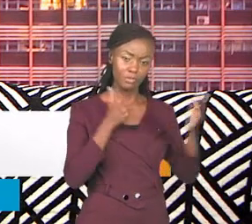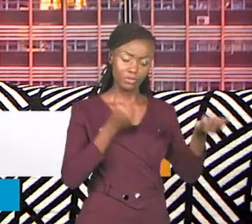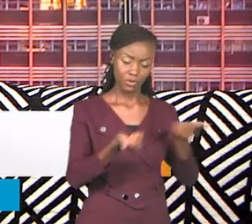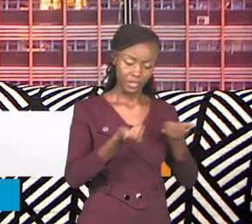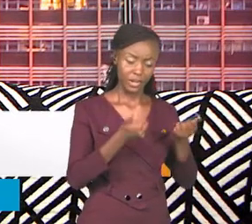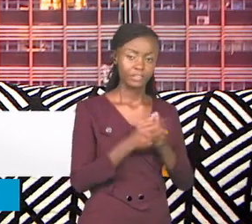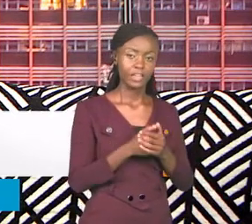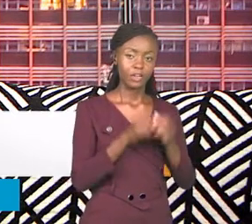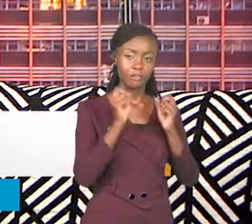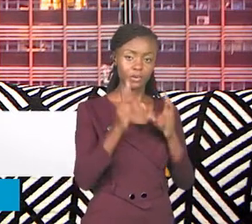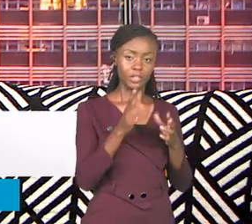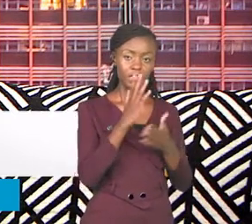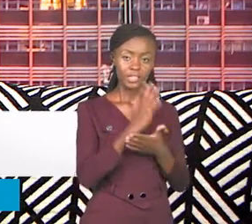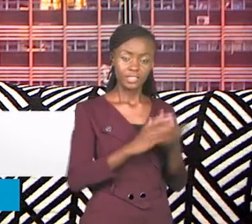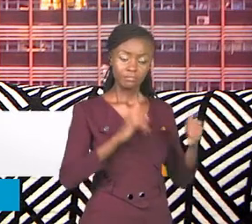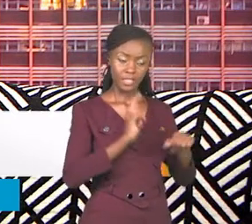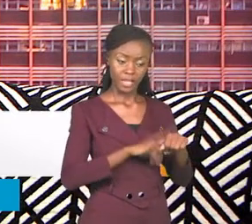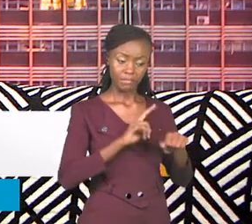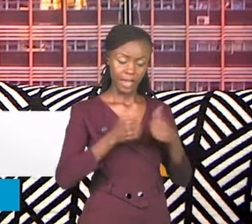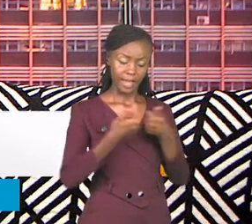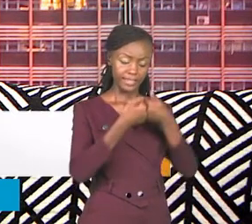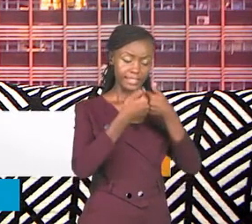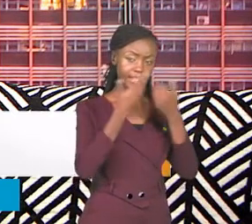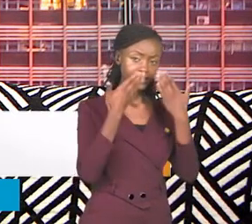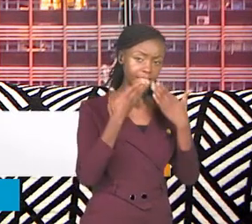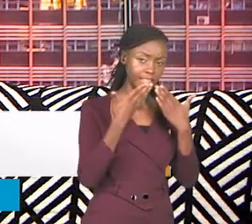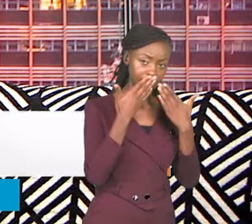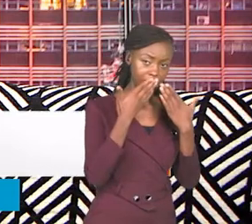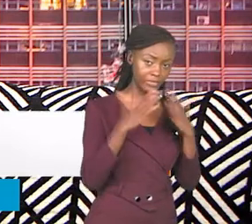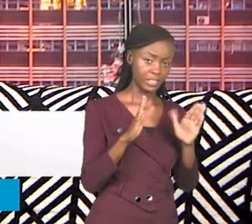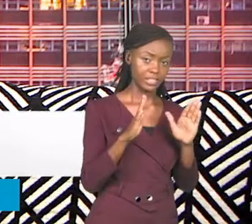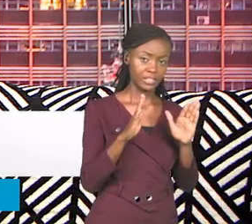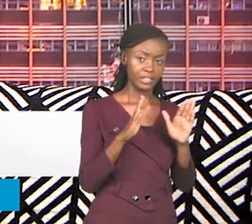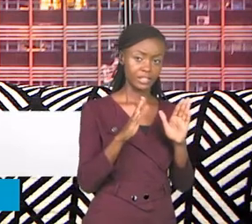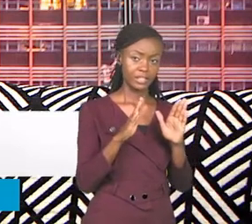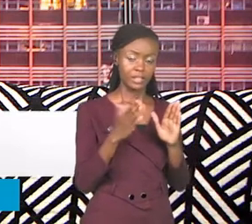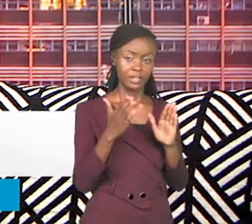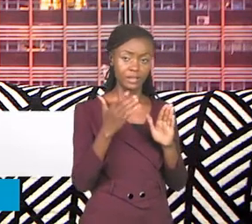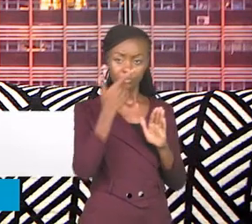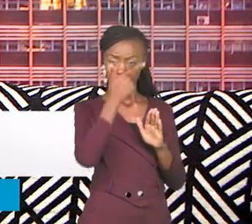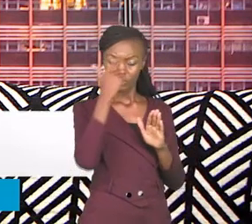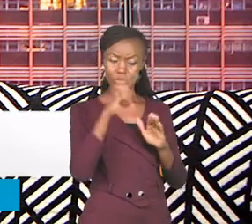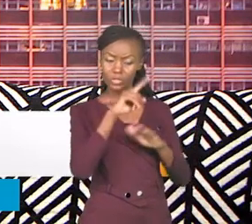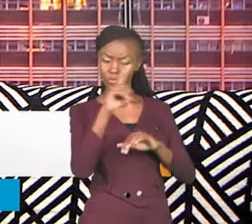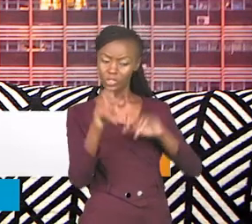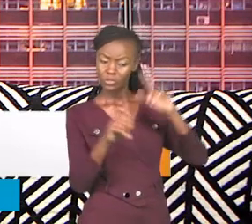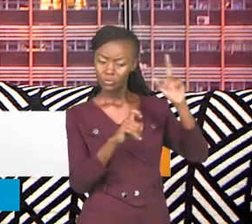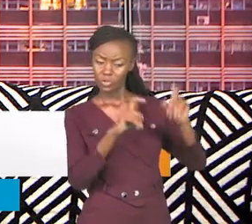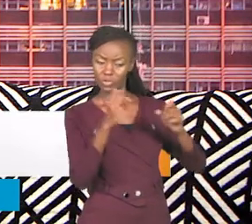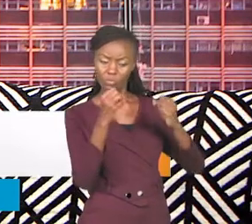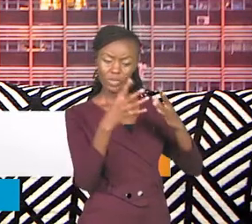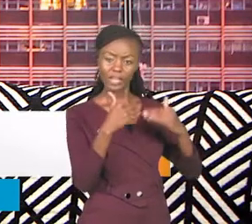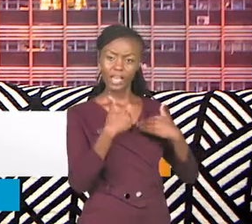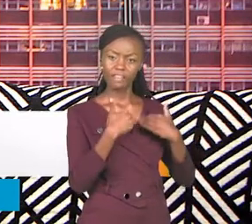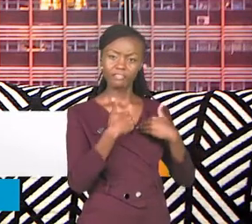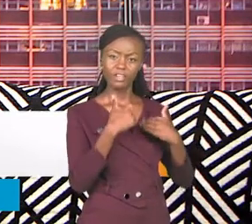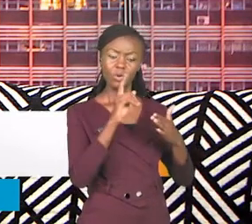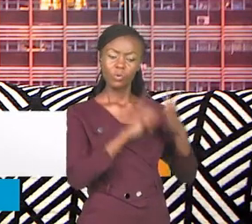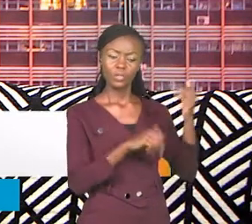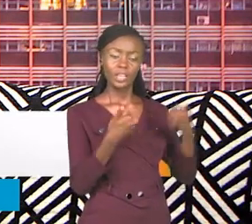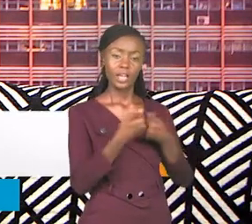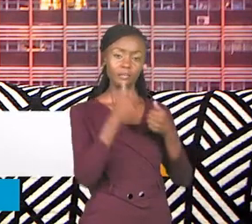Mm-hmm. Some of the accidents that we are seeing on our roads really beg a lot of questions. What happened,